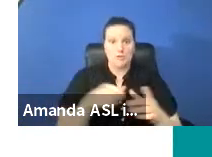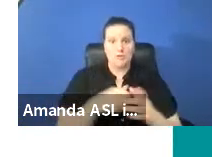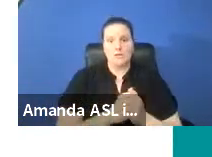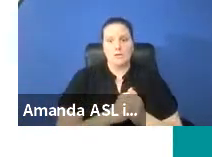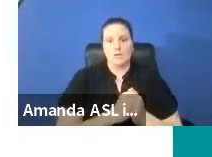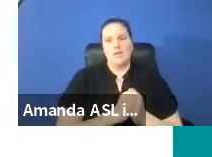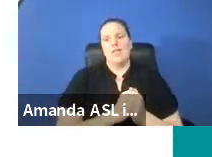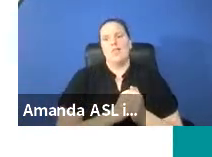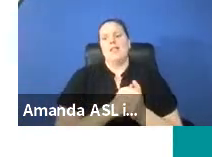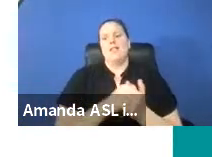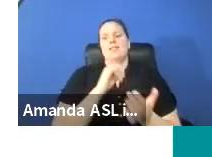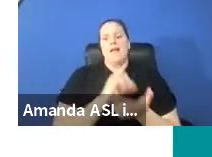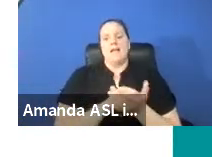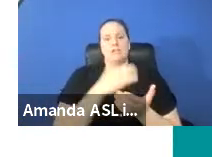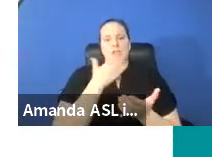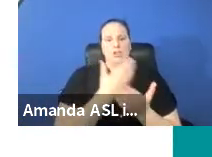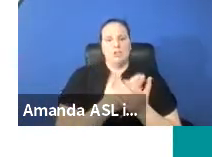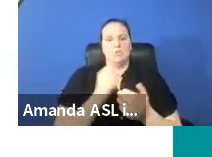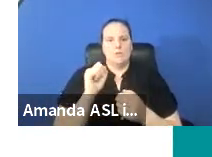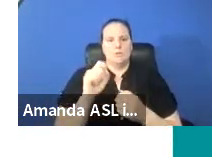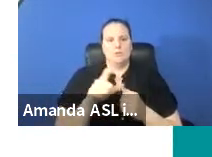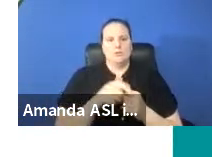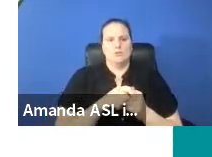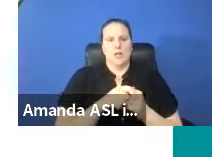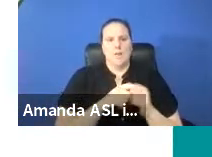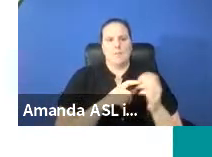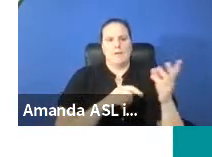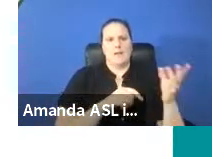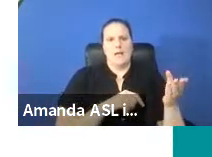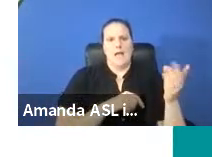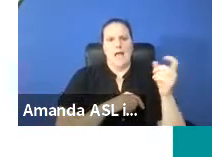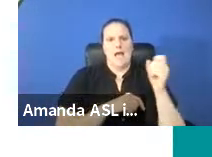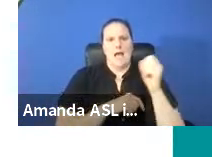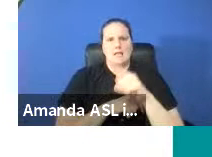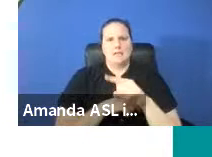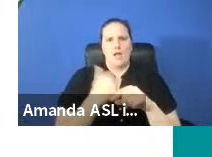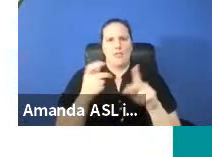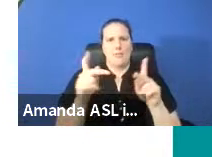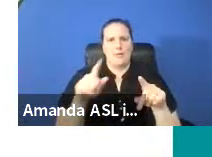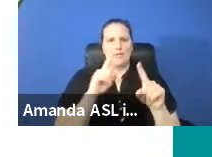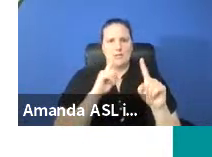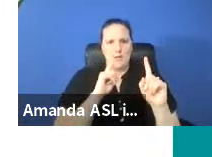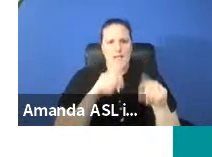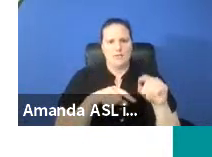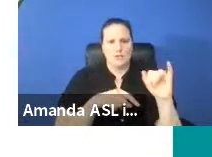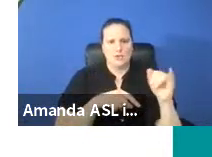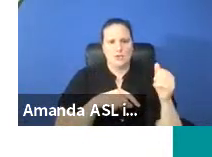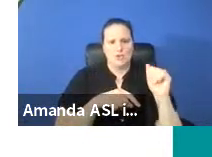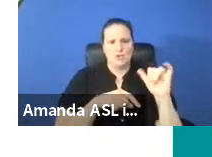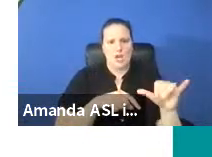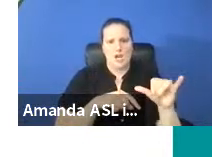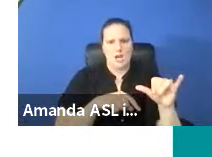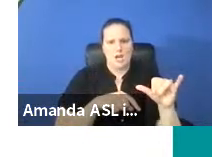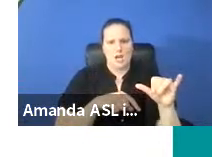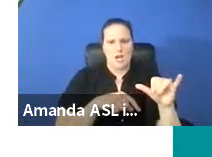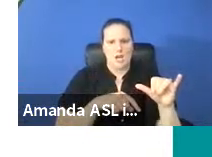That's a good question. You know what, I'm going to actually hand that off to Jake,